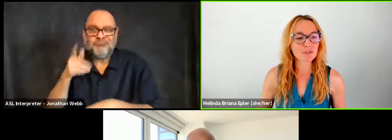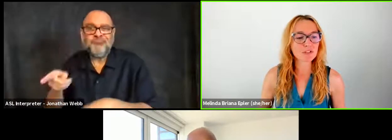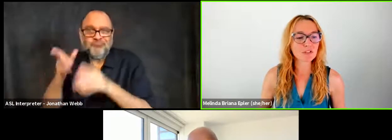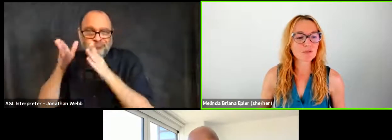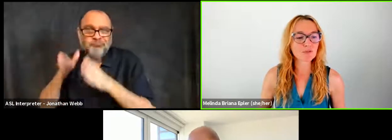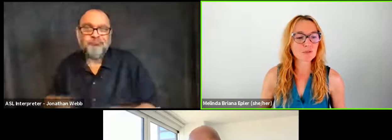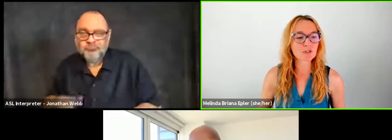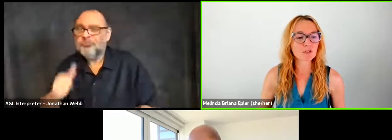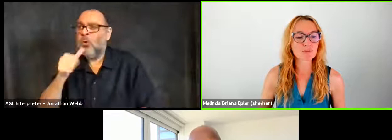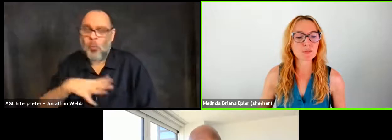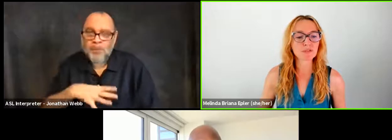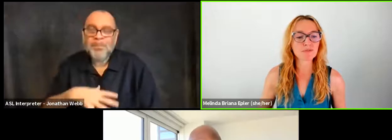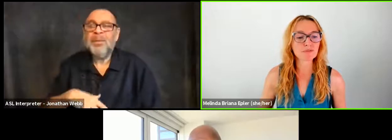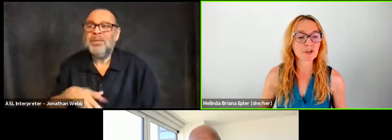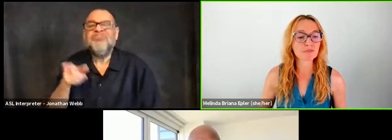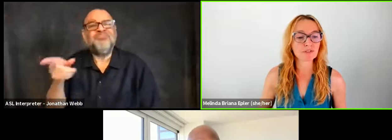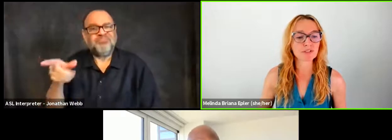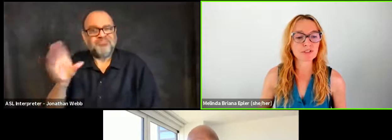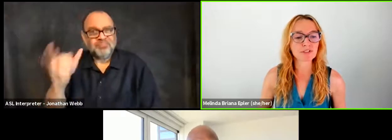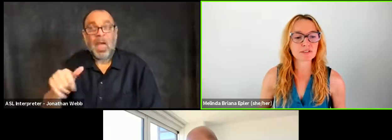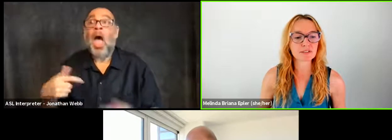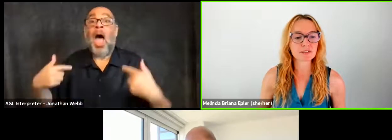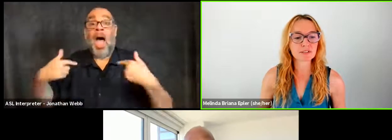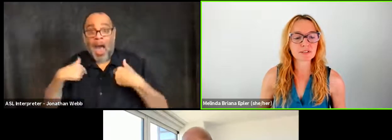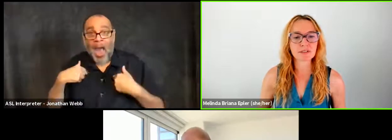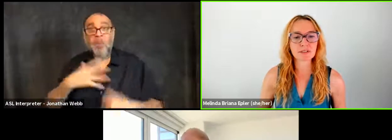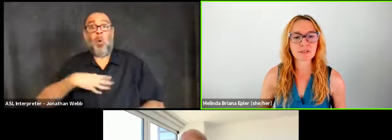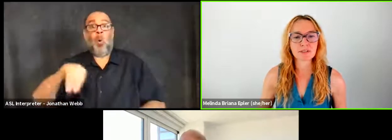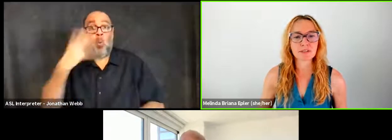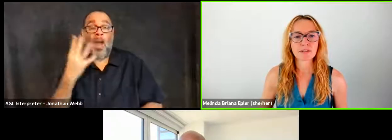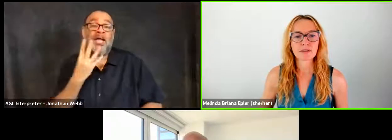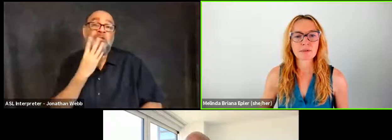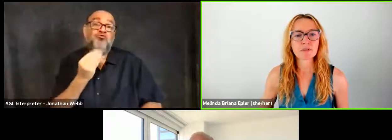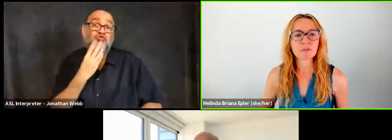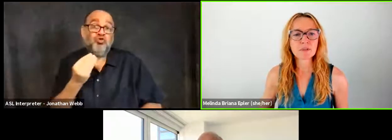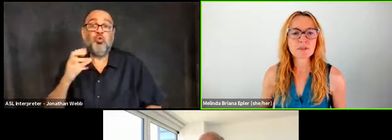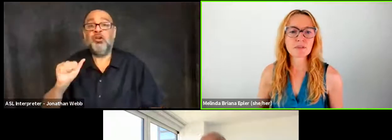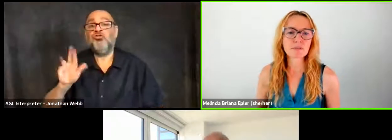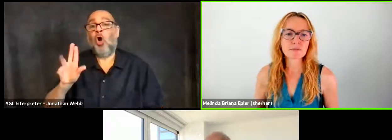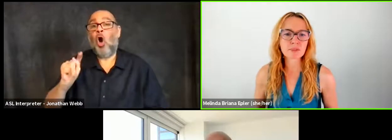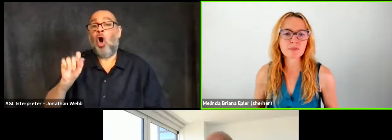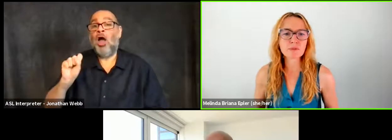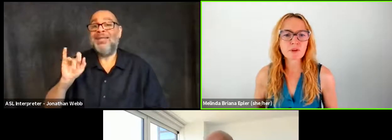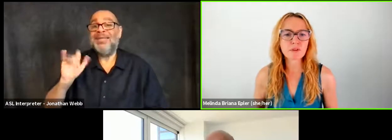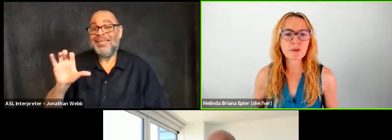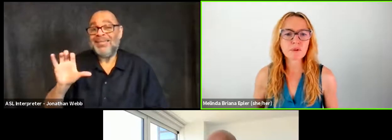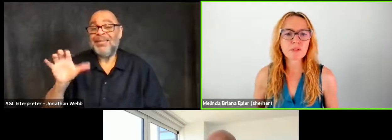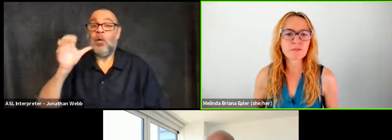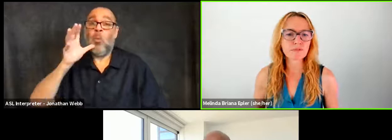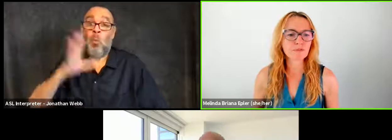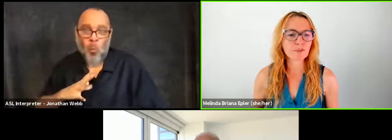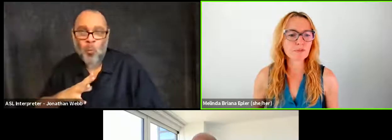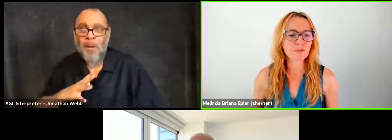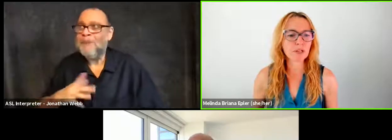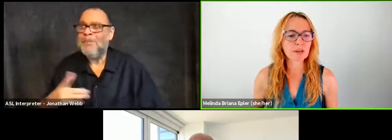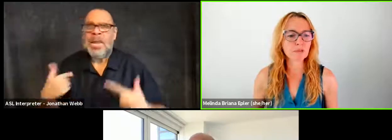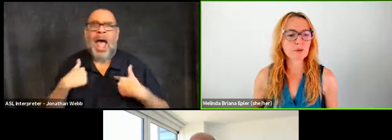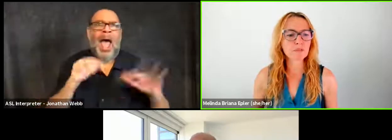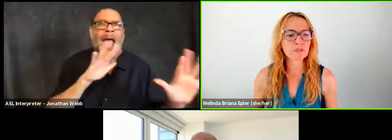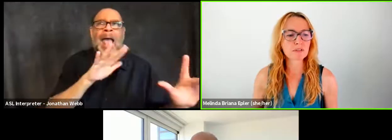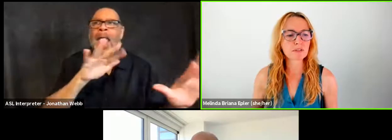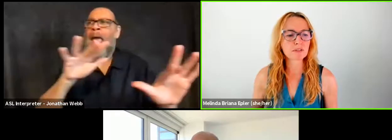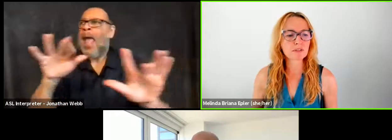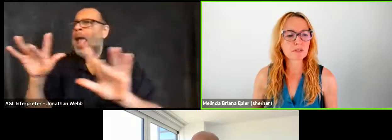autistic woman, I've been searching but have not found it. So maybe if you know any for